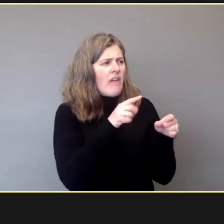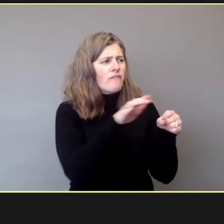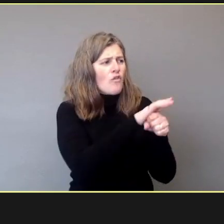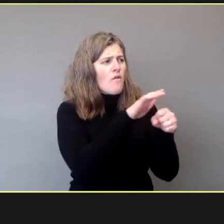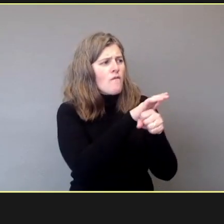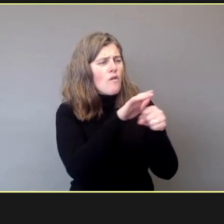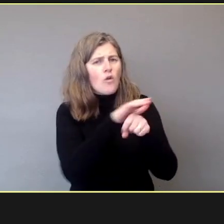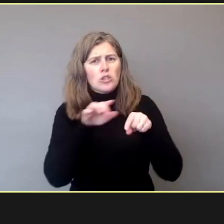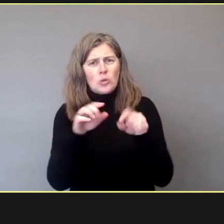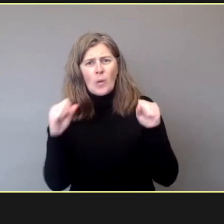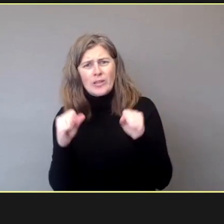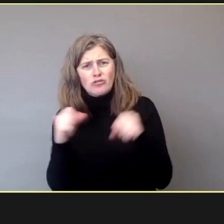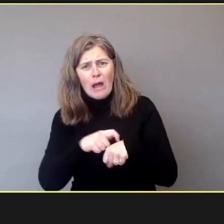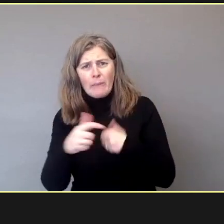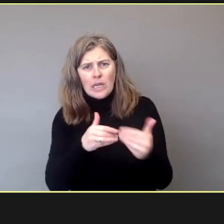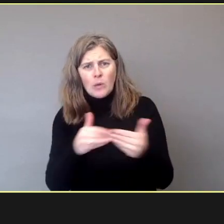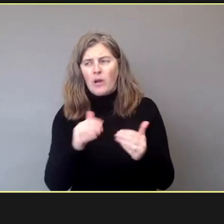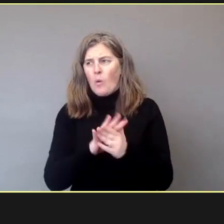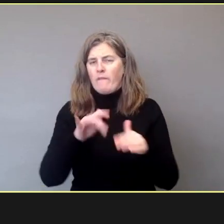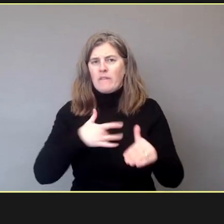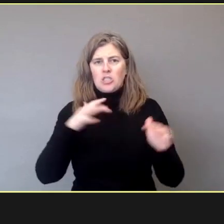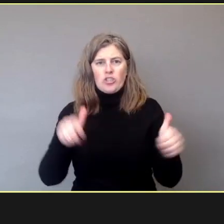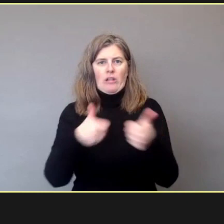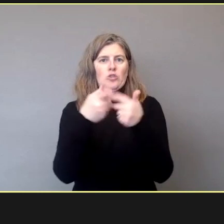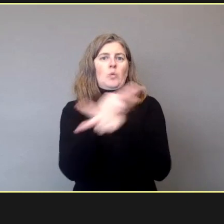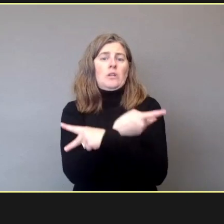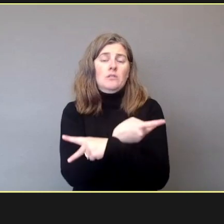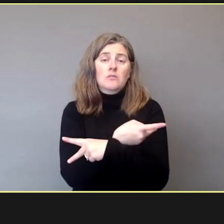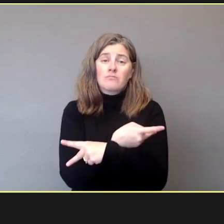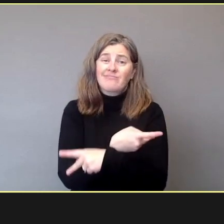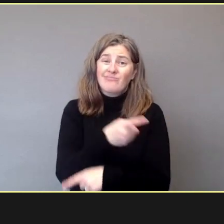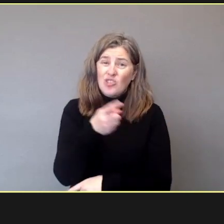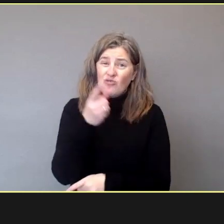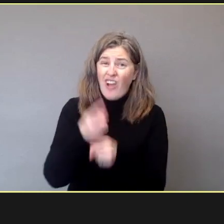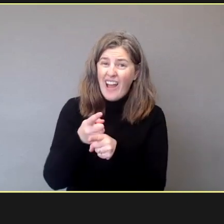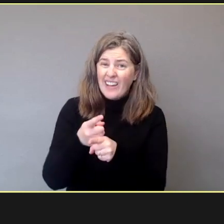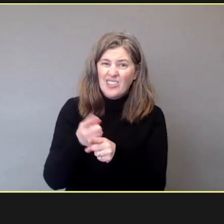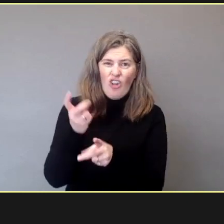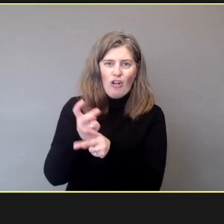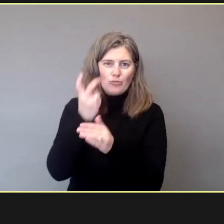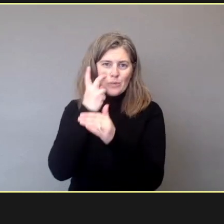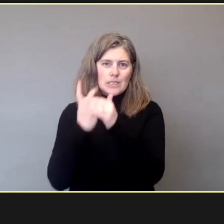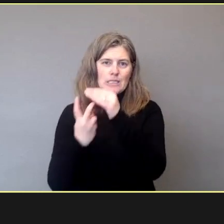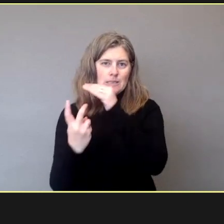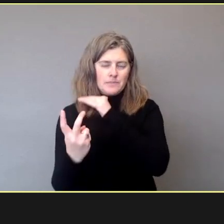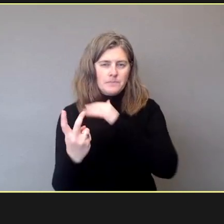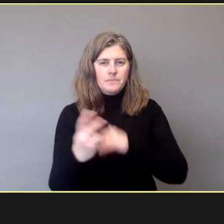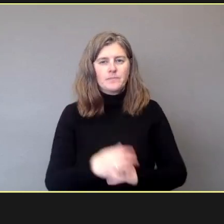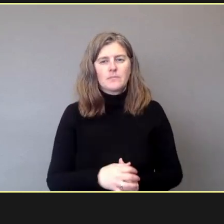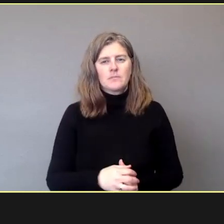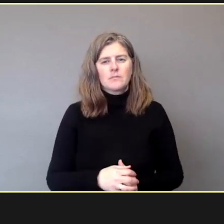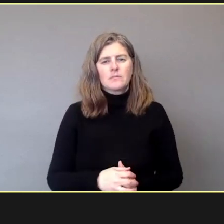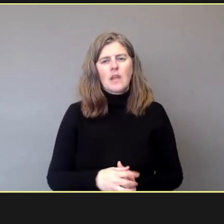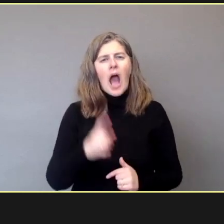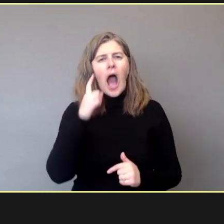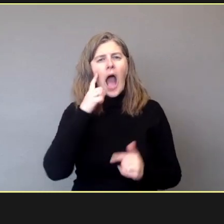winter, so that's a challenge as well. So the point's well taken. And when I'm thinking about a